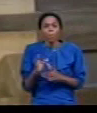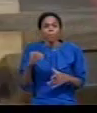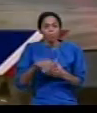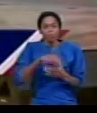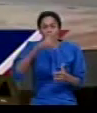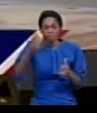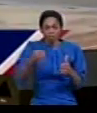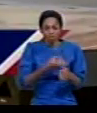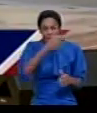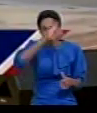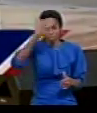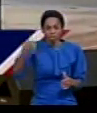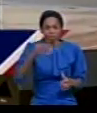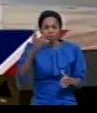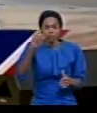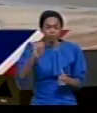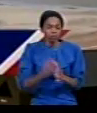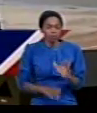1 John 2:6.